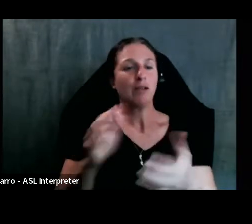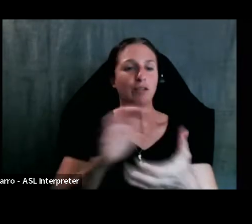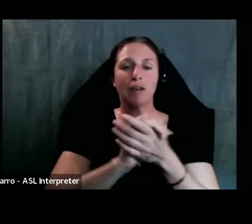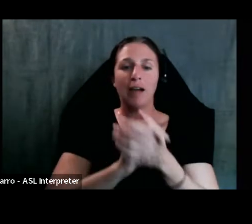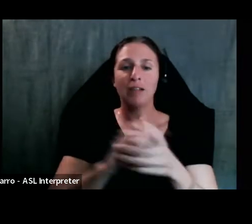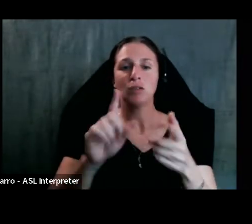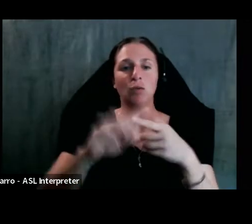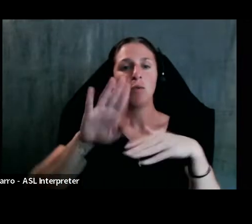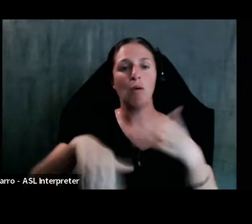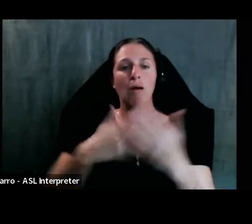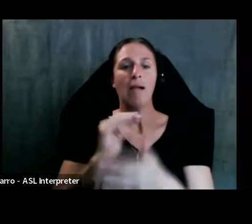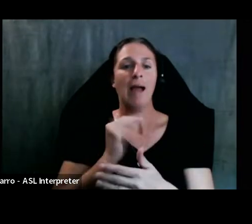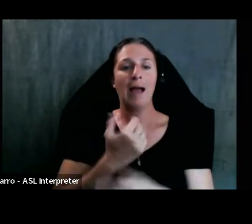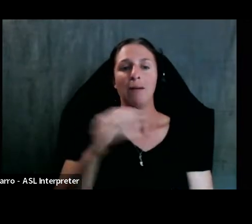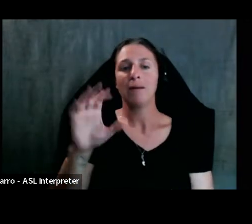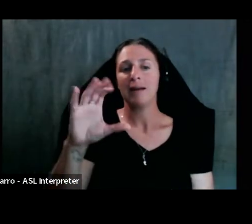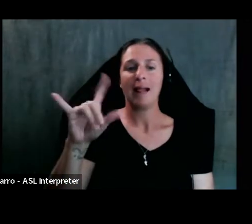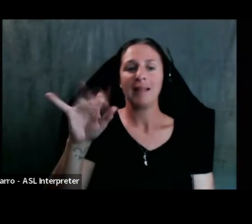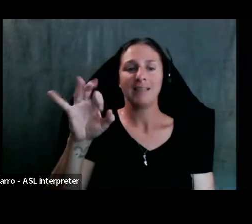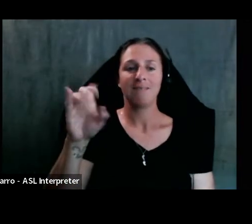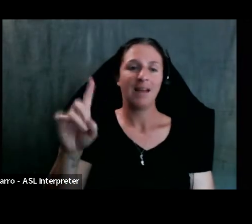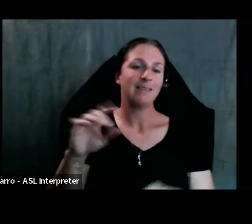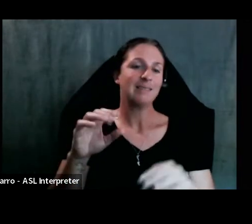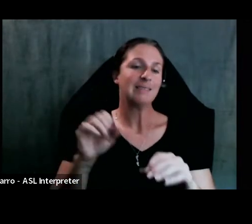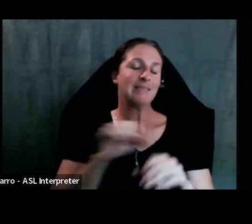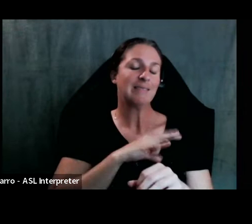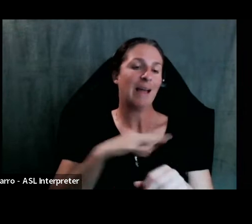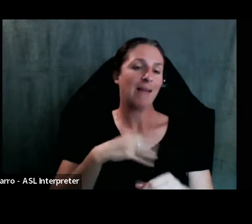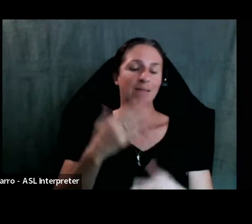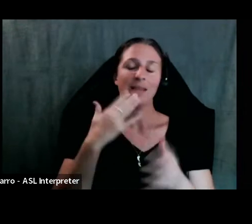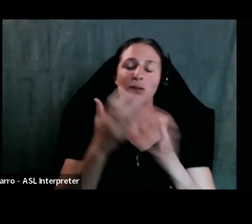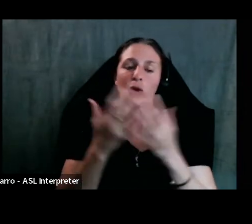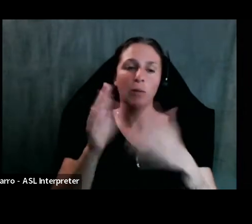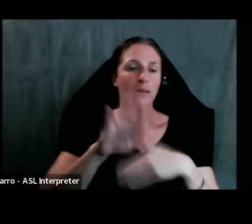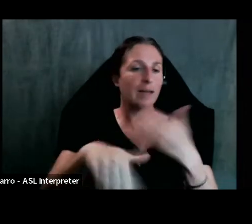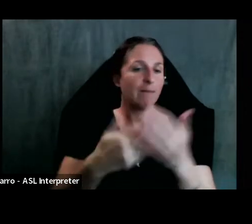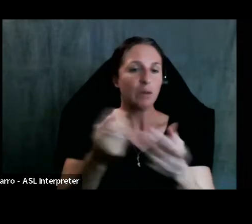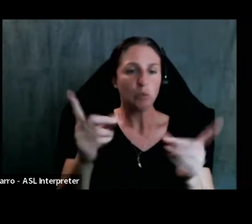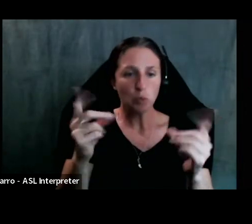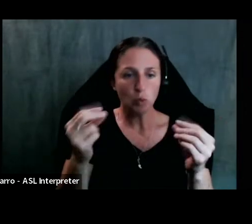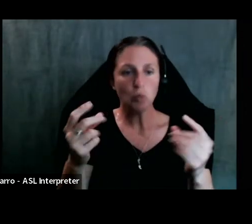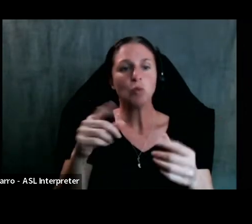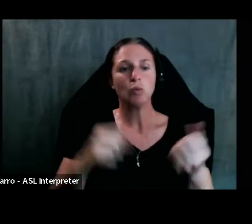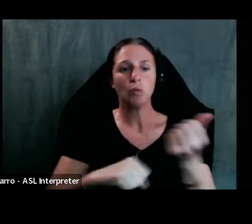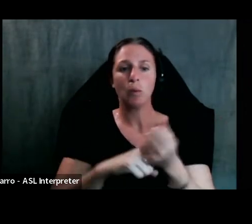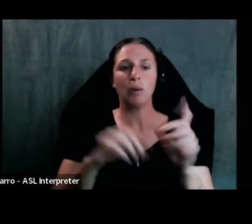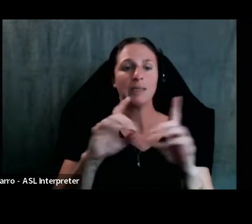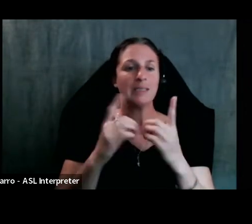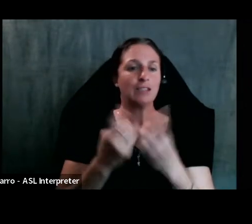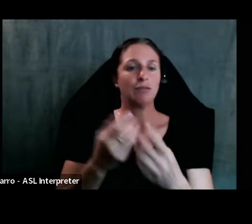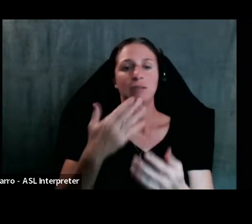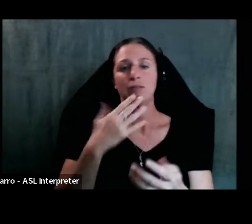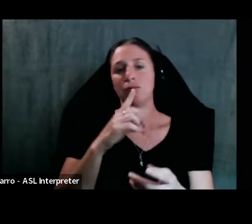staff. I'm so proud of you. Thank you so much for everything you do to support the district. Really, truly, thank you.